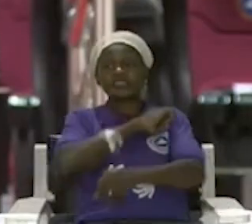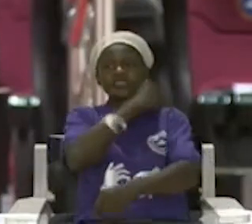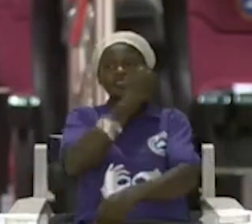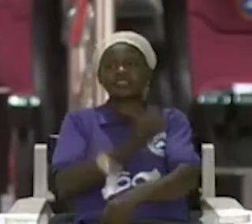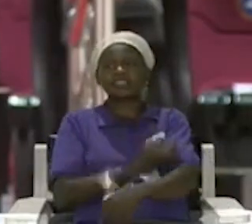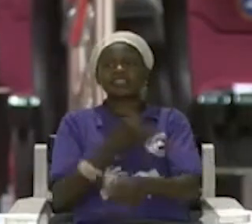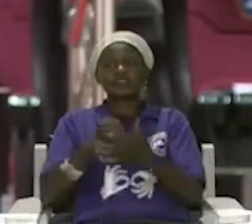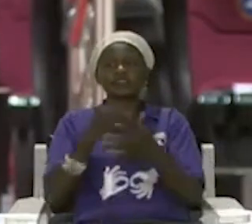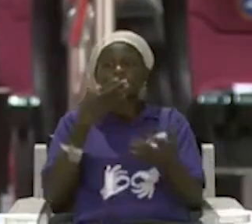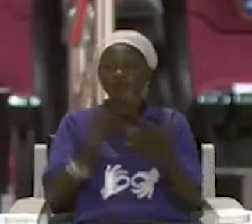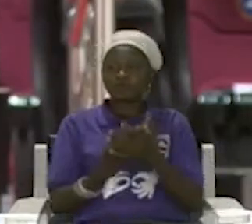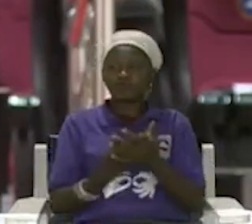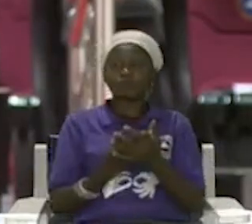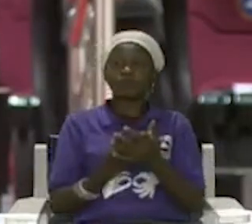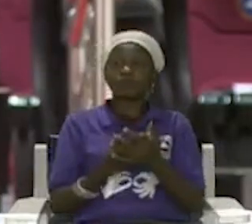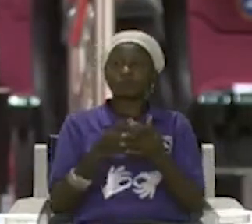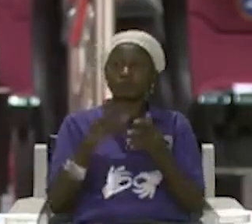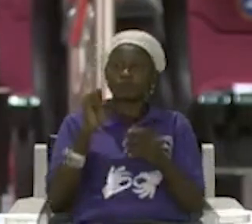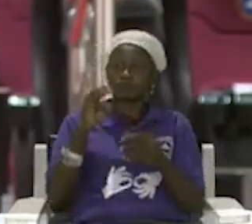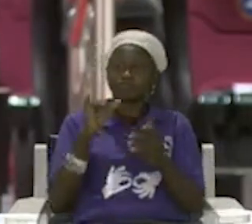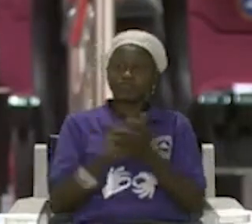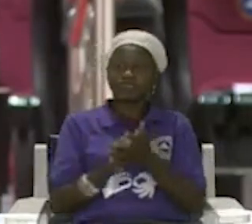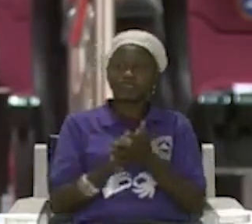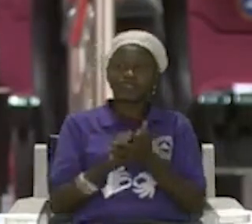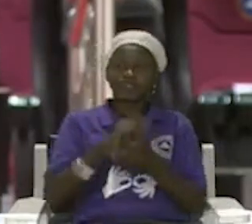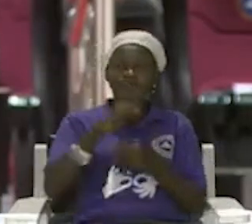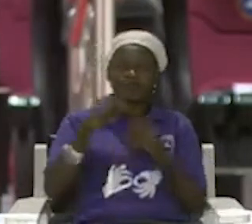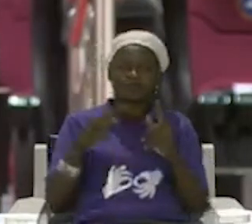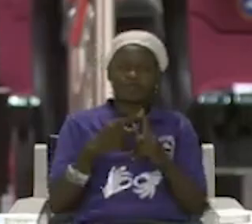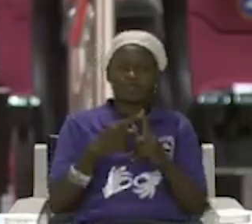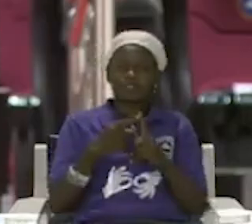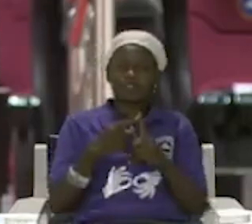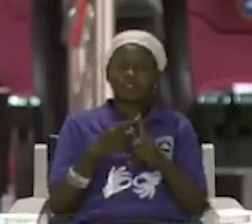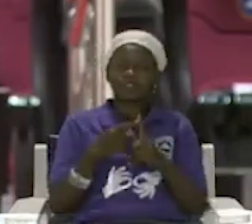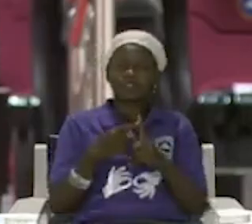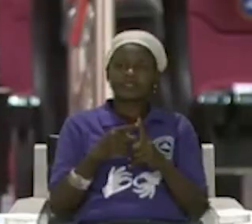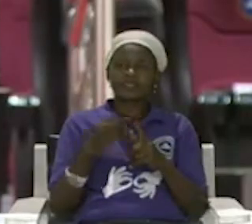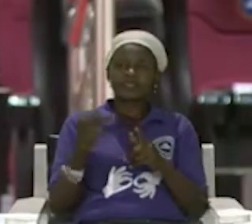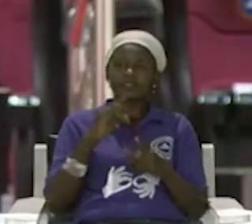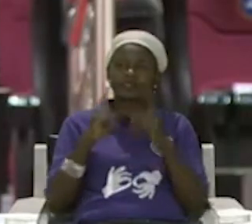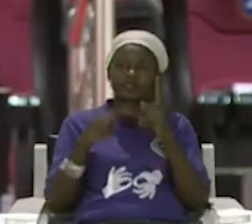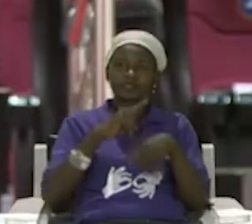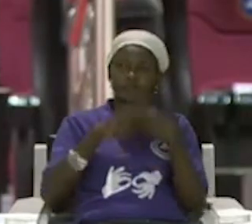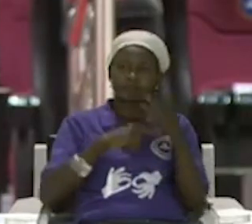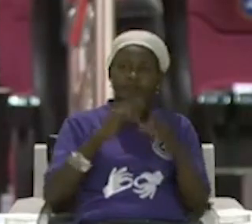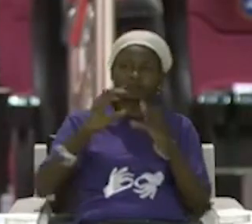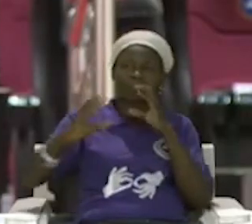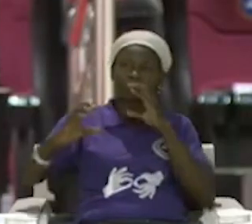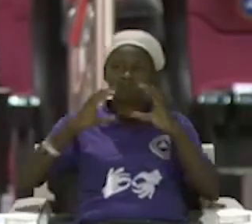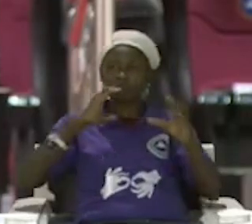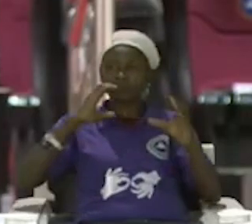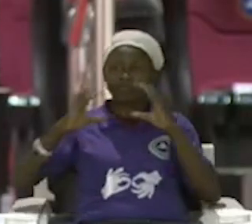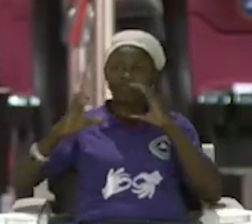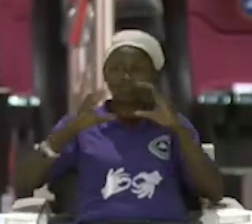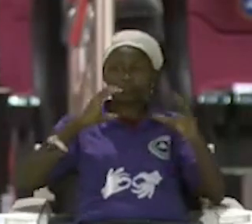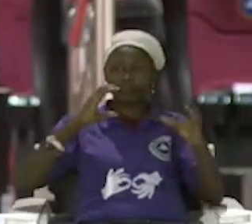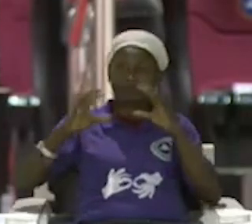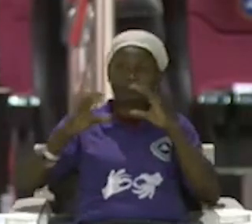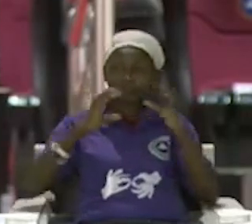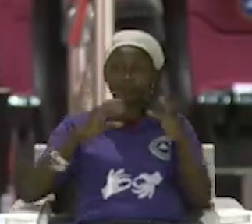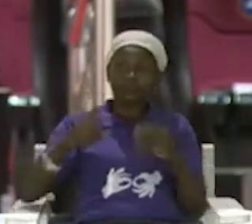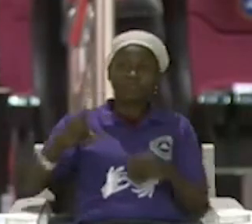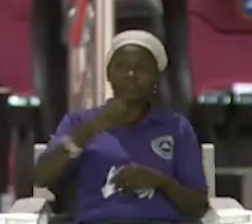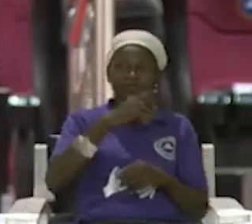It will be good, so that, because when we are talking about communication, you